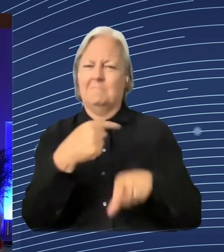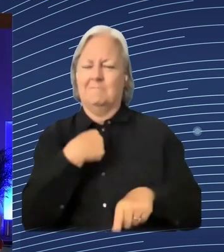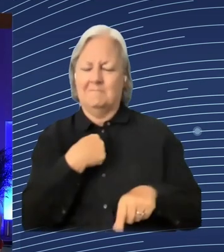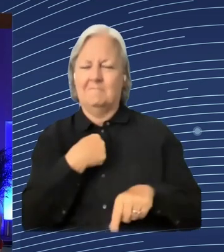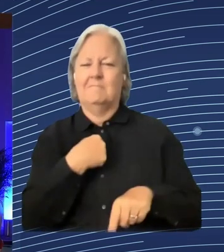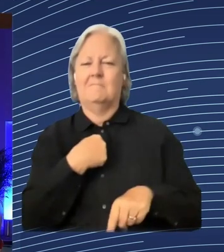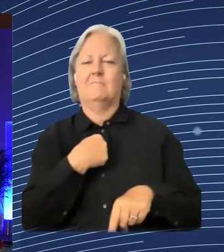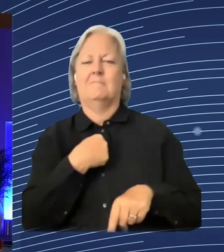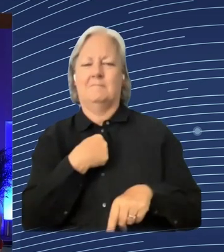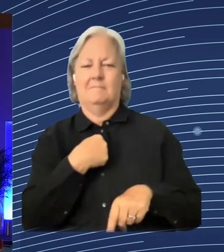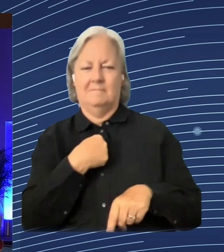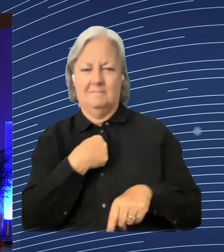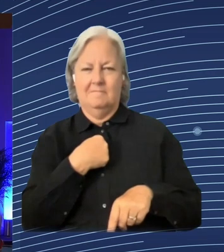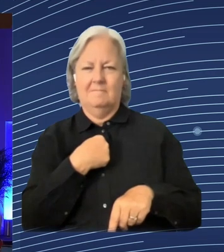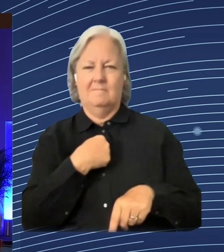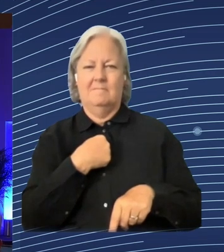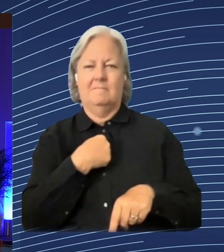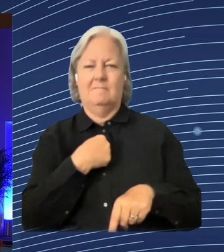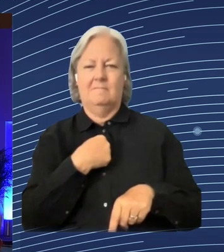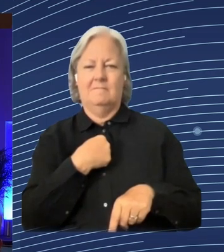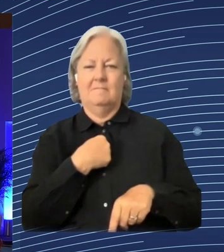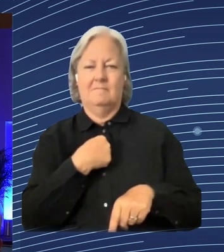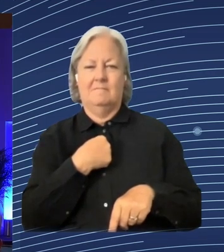Should I move away from the lab? No, it's all right. Don't worry.